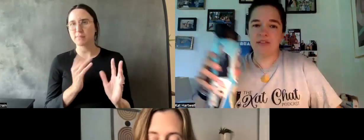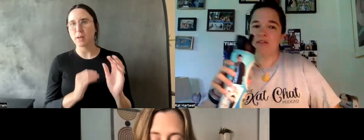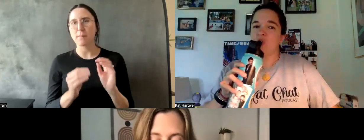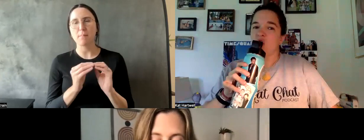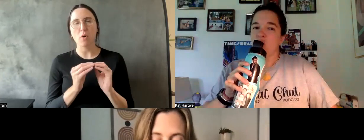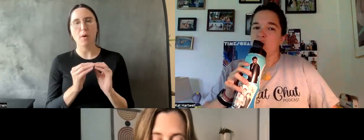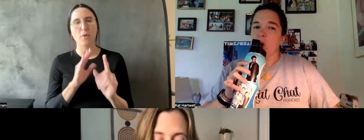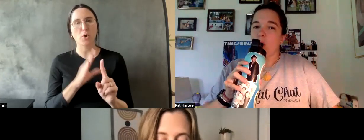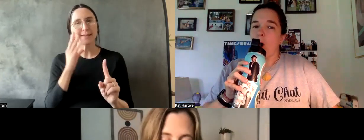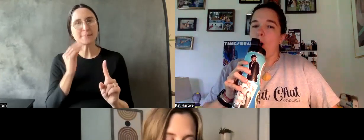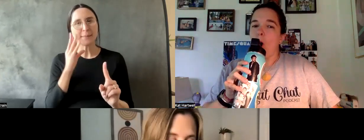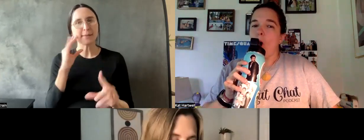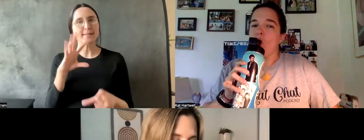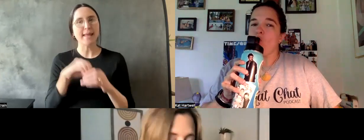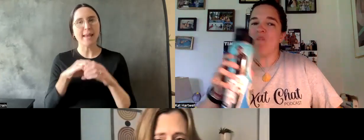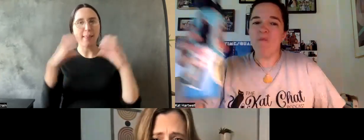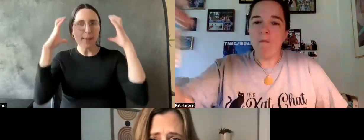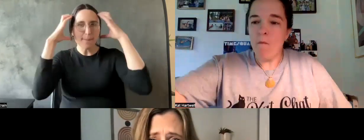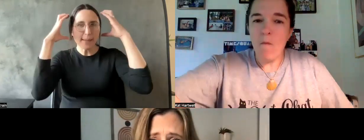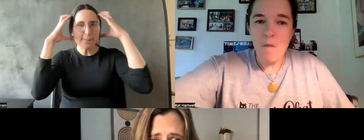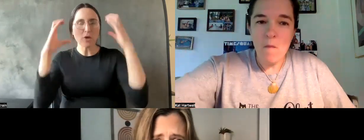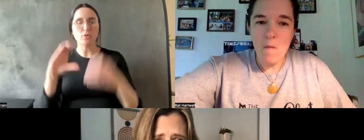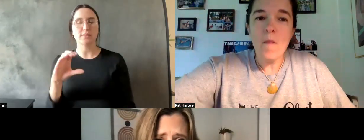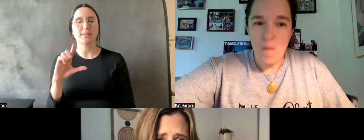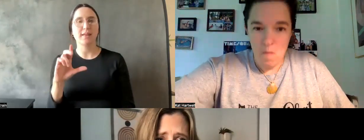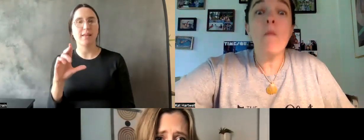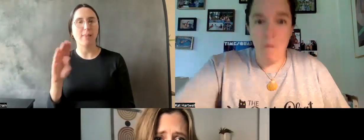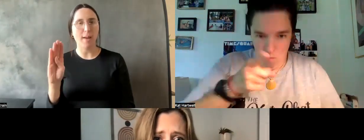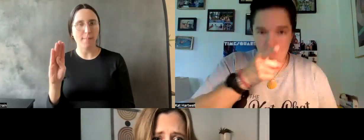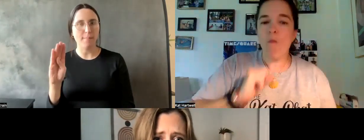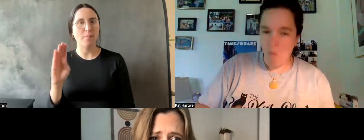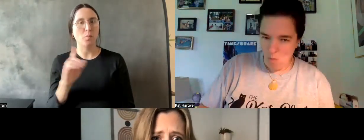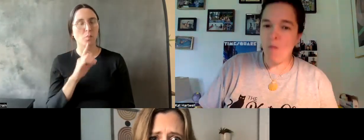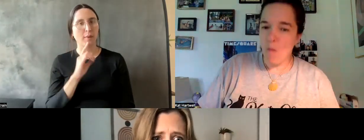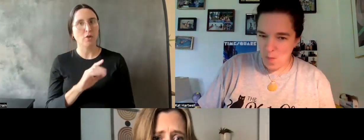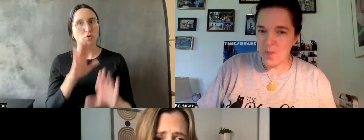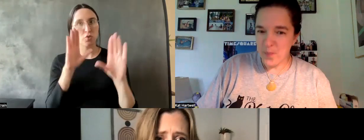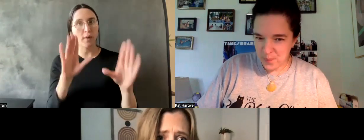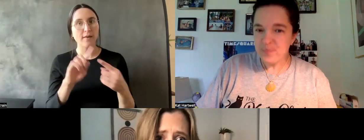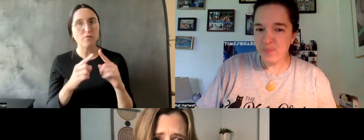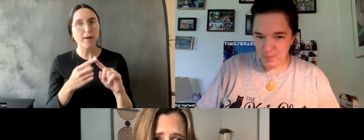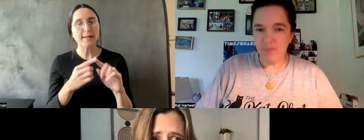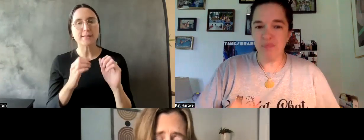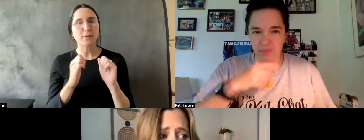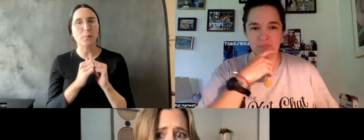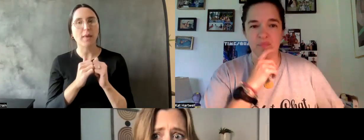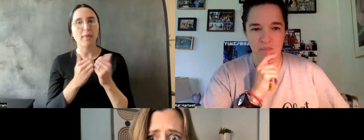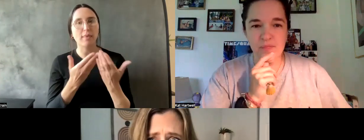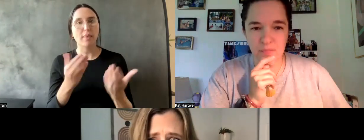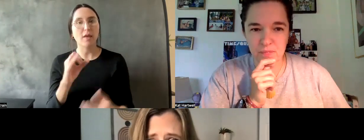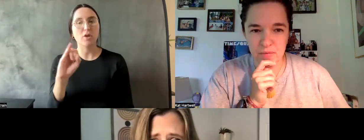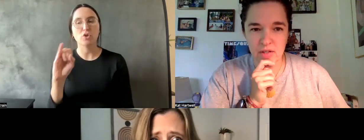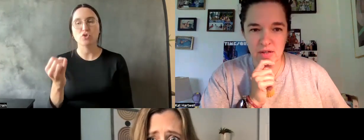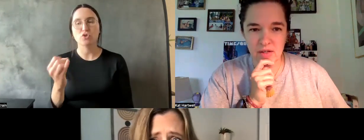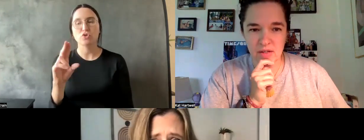her when she was in the Mickey Mouse Club, like when she did all, and she was like really great friends with, she lived with